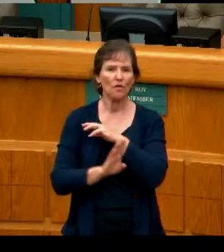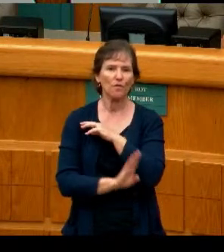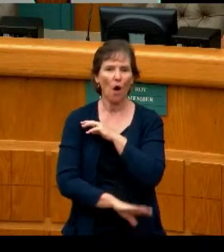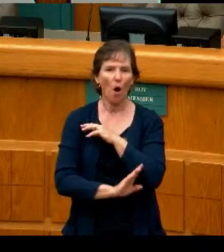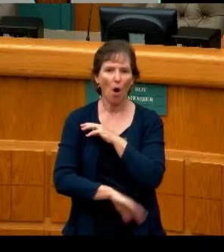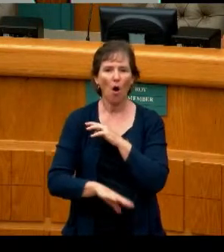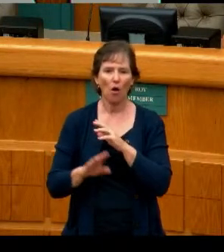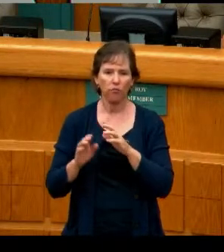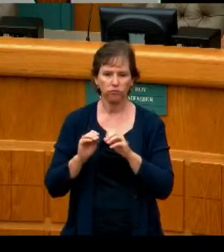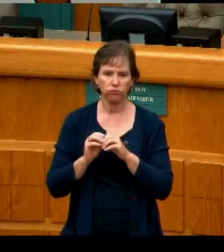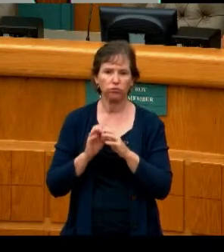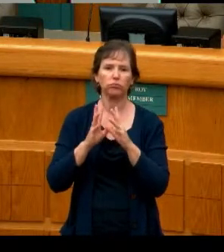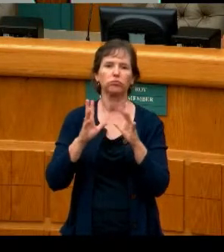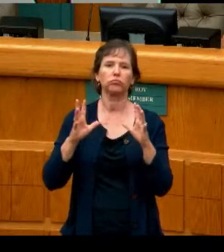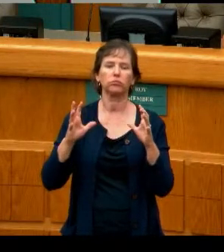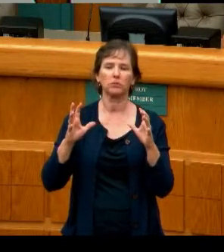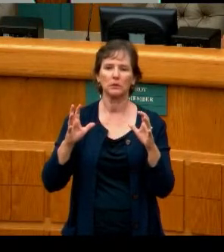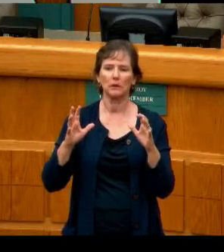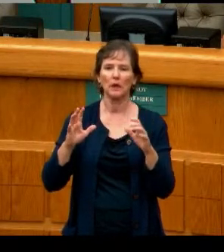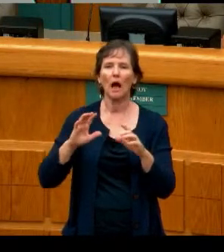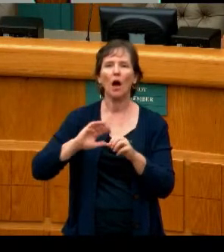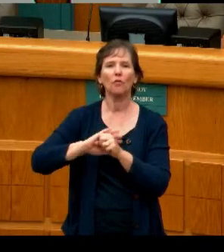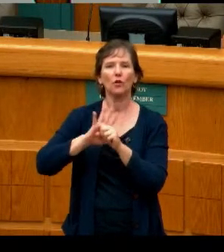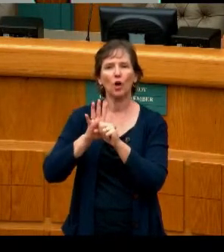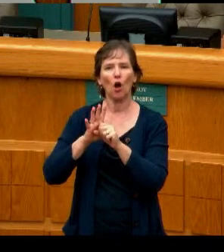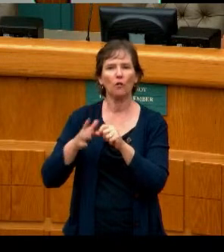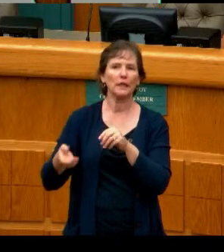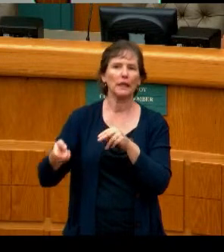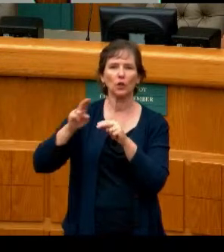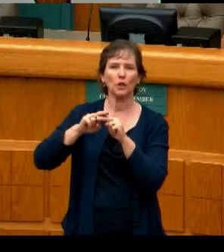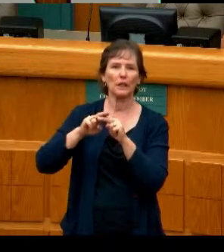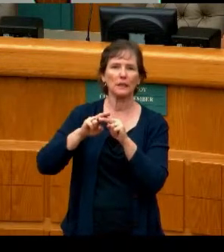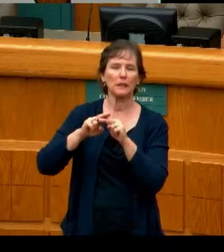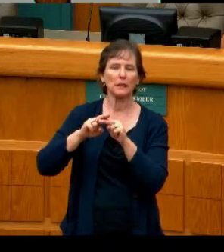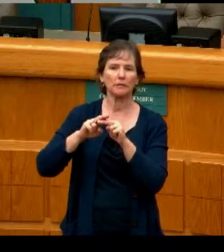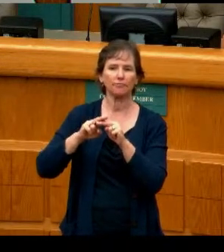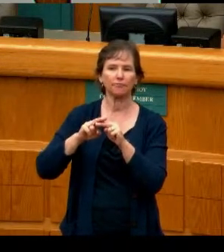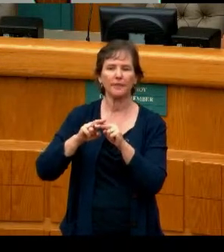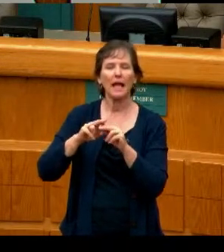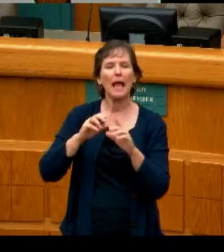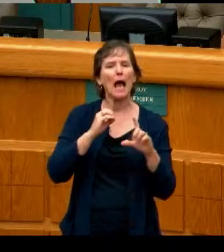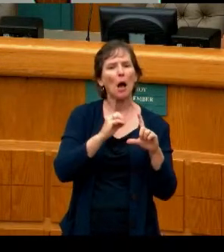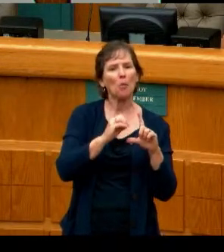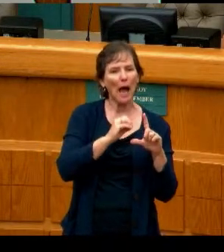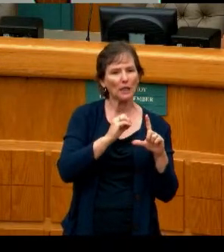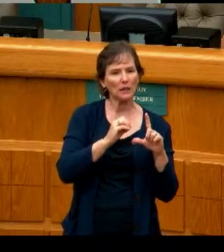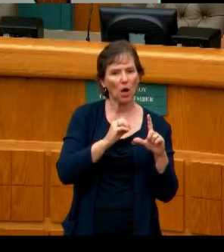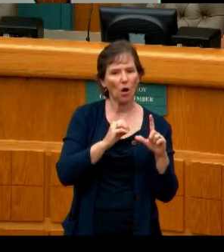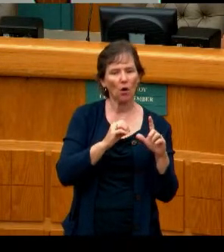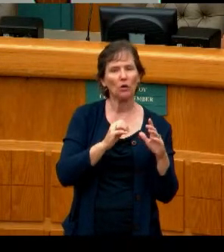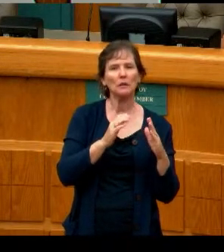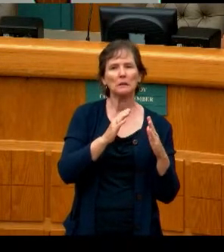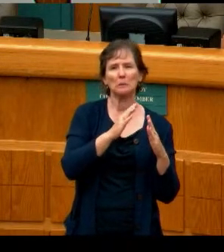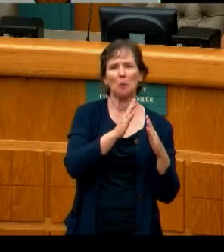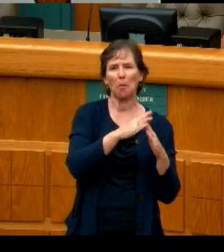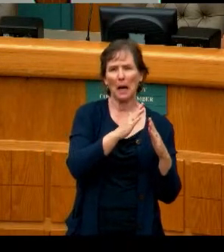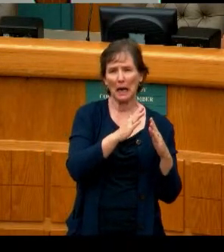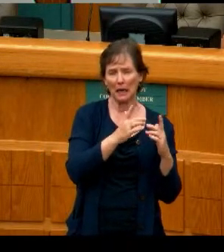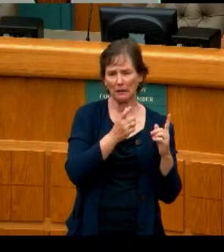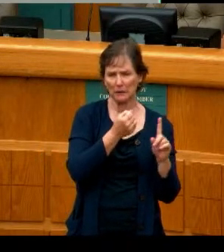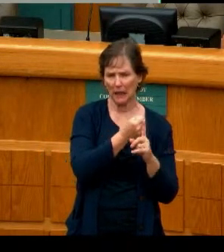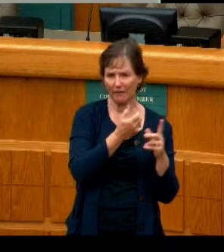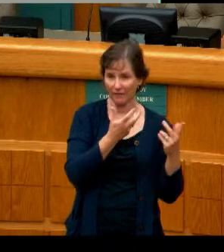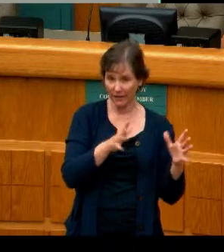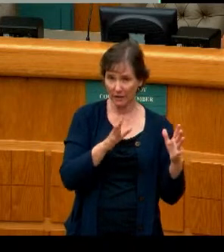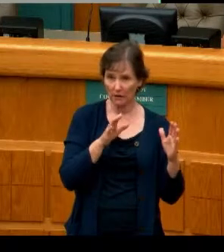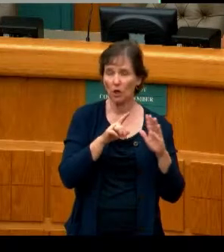trending upwards. So across all of Texas, we're in the fall outbreak. It started in Amarillo, El